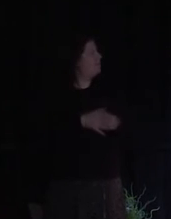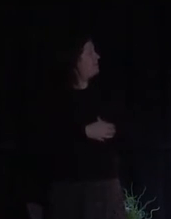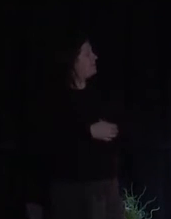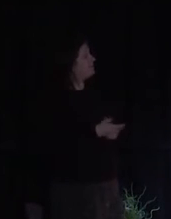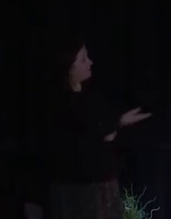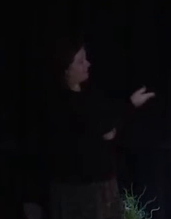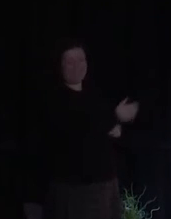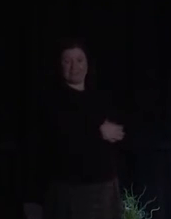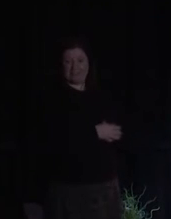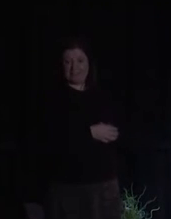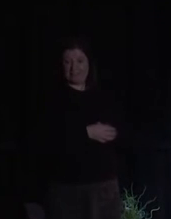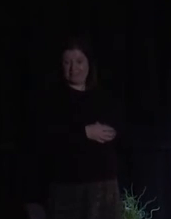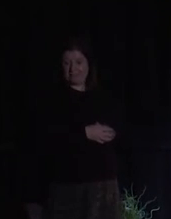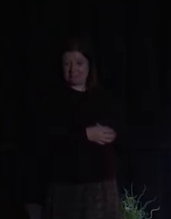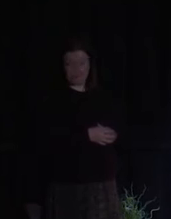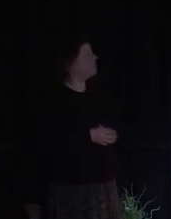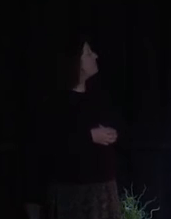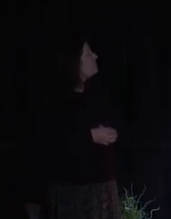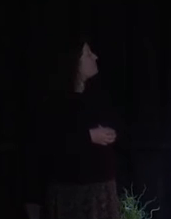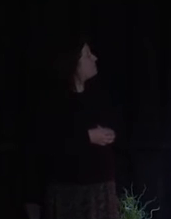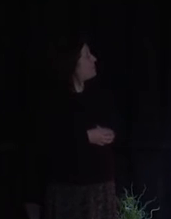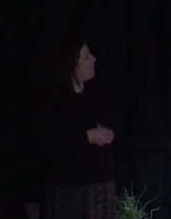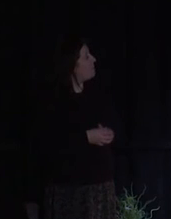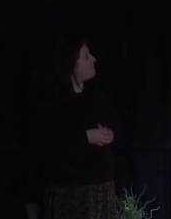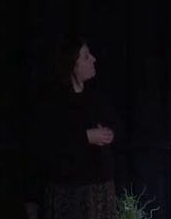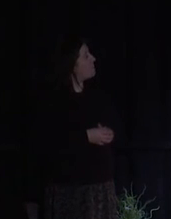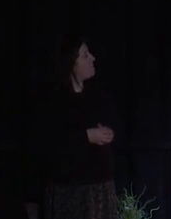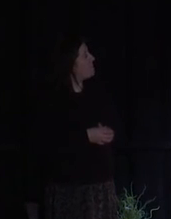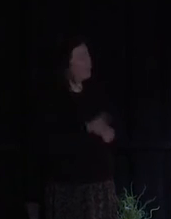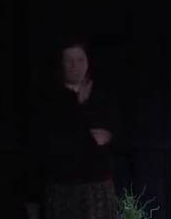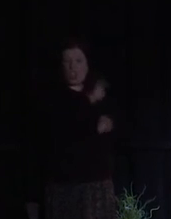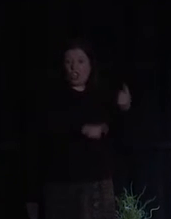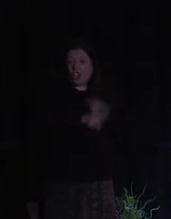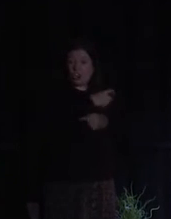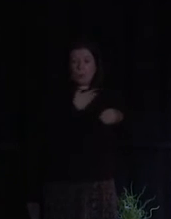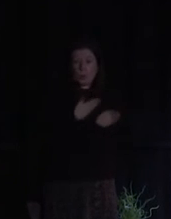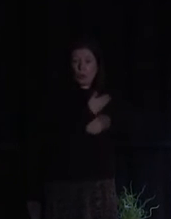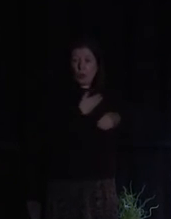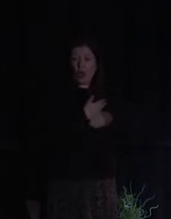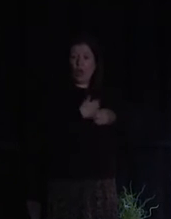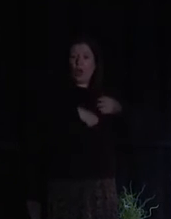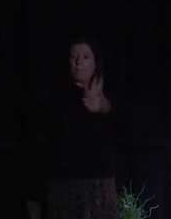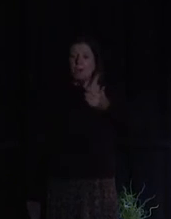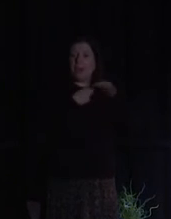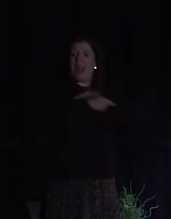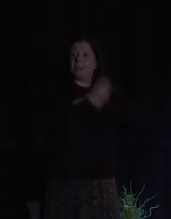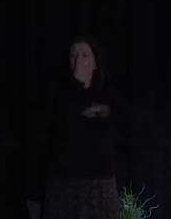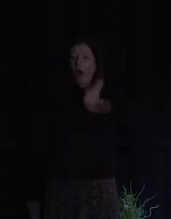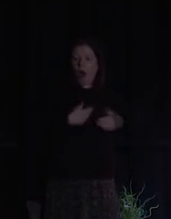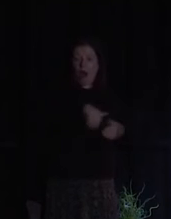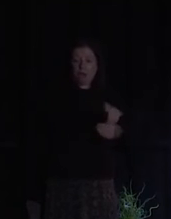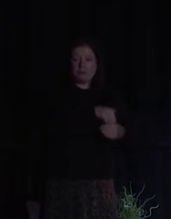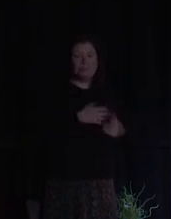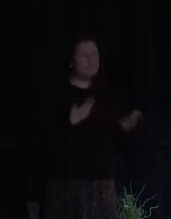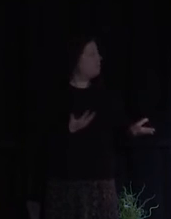this incredible, incredible structure come to life, the community work and emergency exit arts involved in London. It